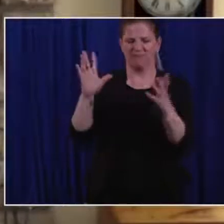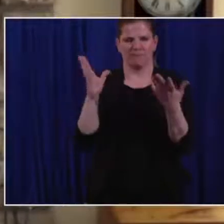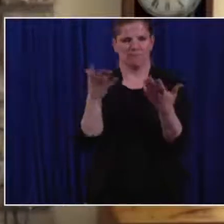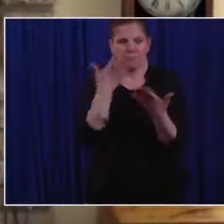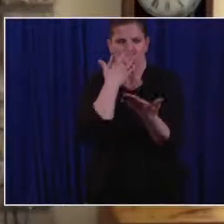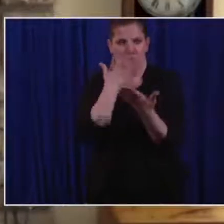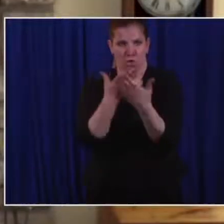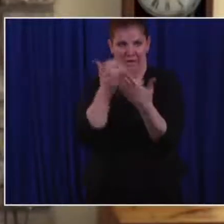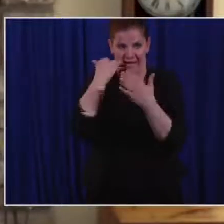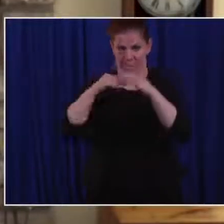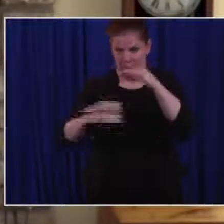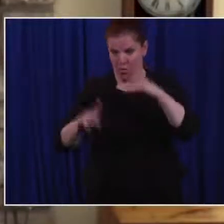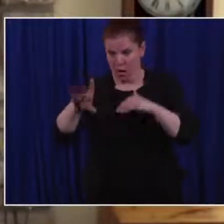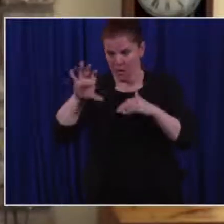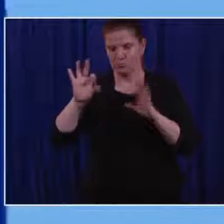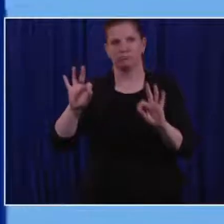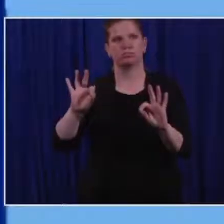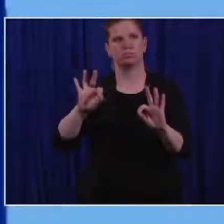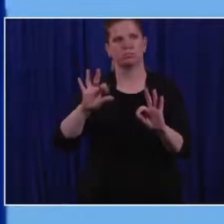next one.